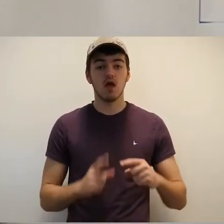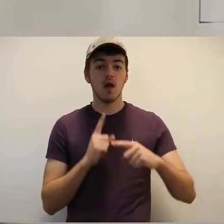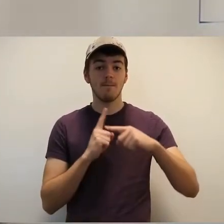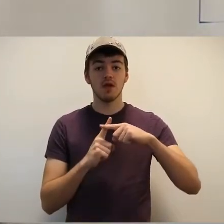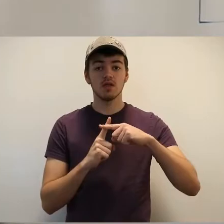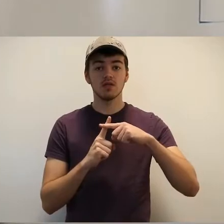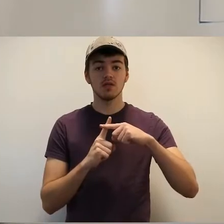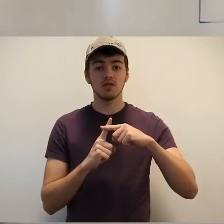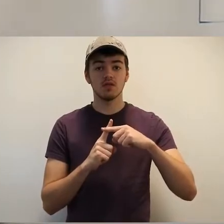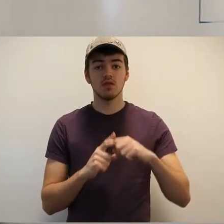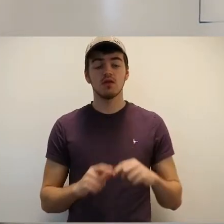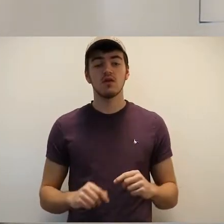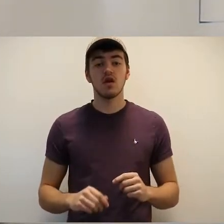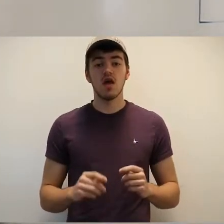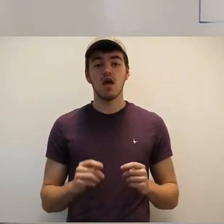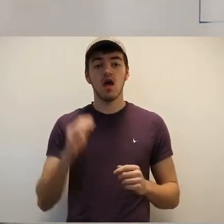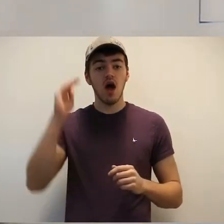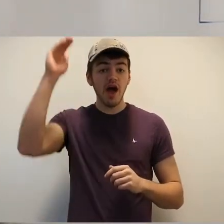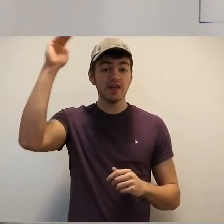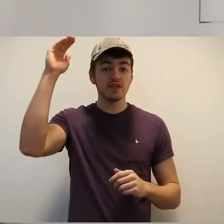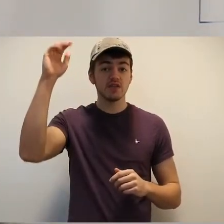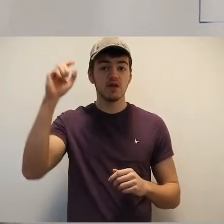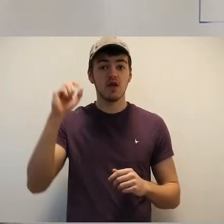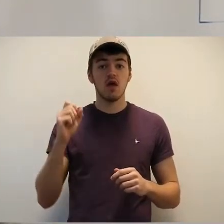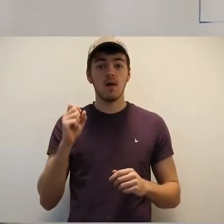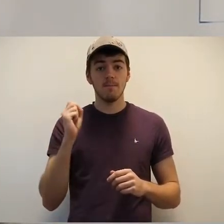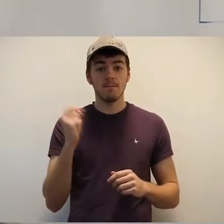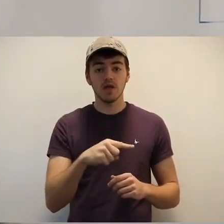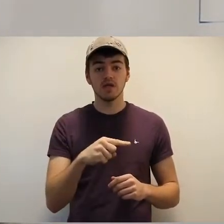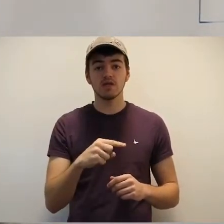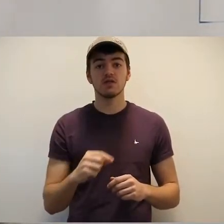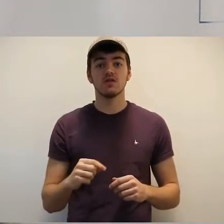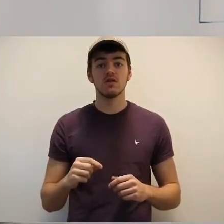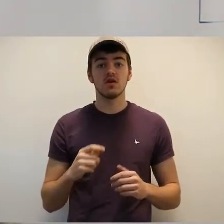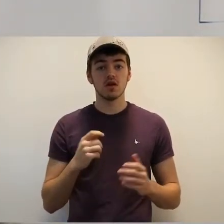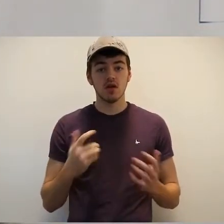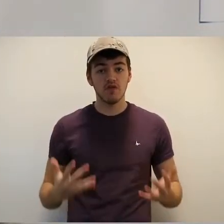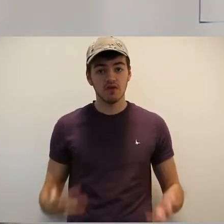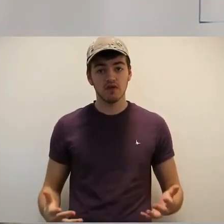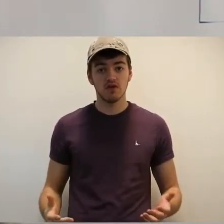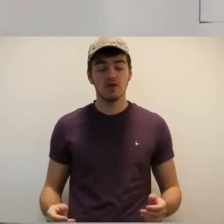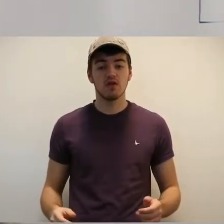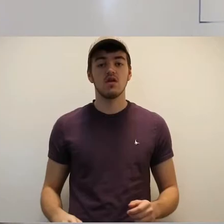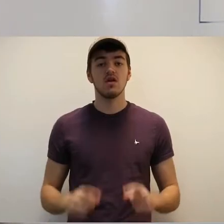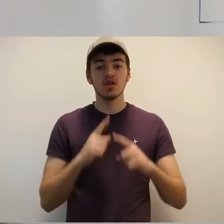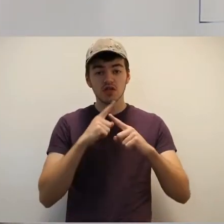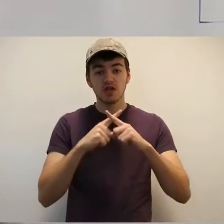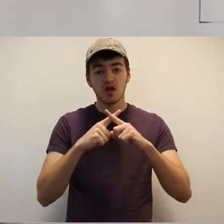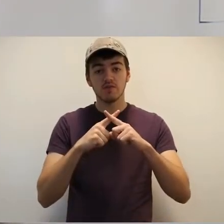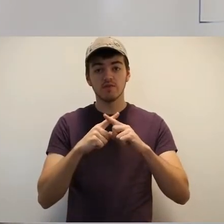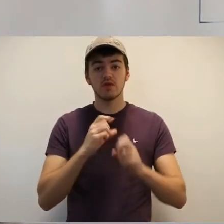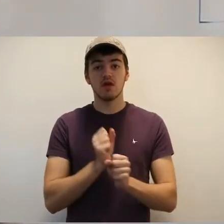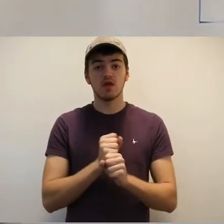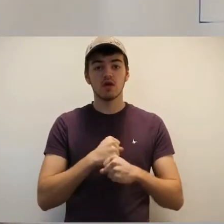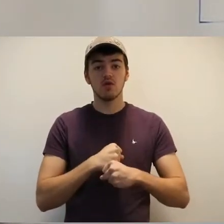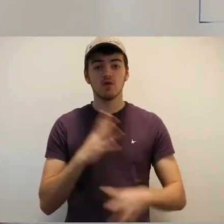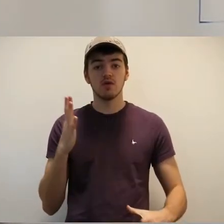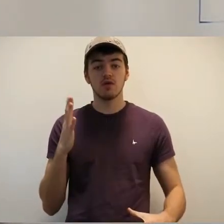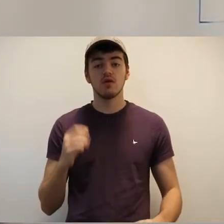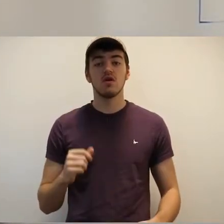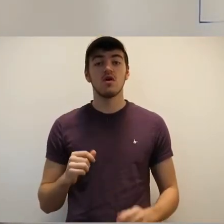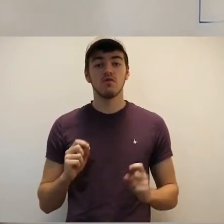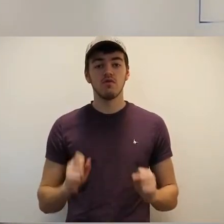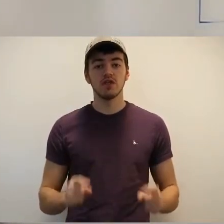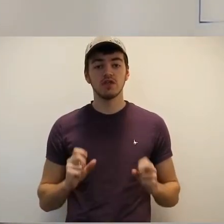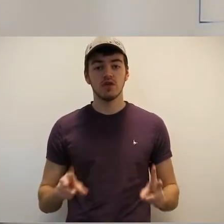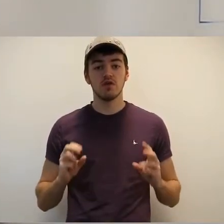Possible price level equals to current price plus peak minus current times golden ratio. Obviously, this